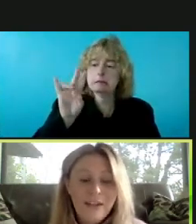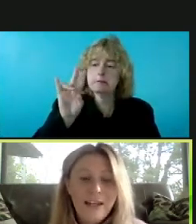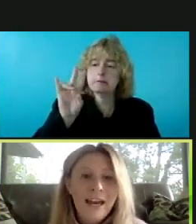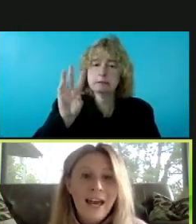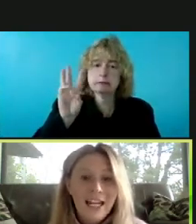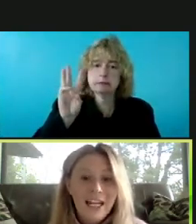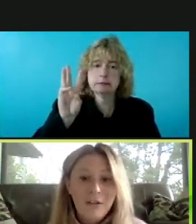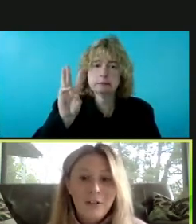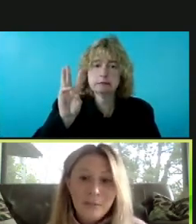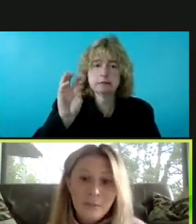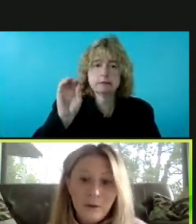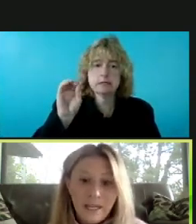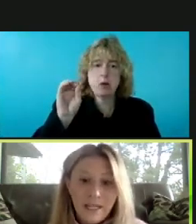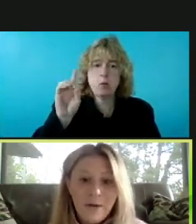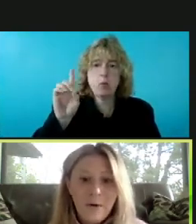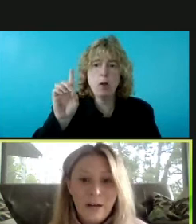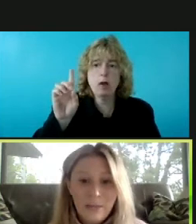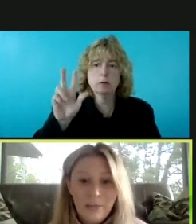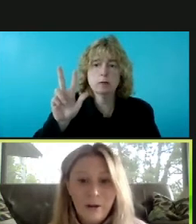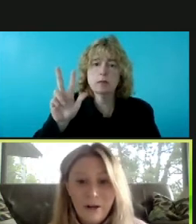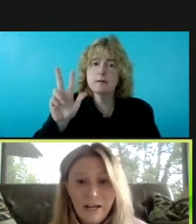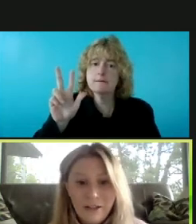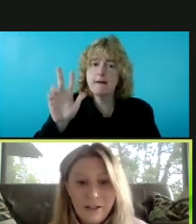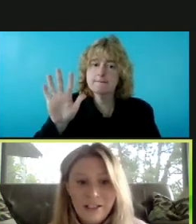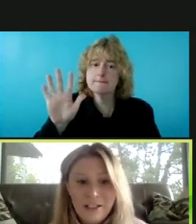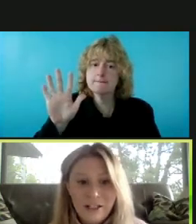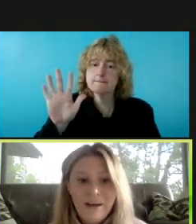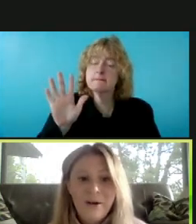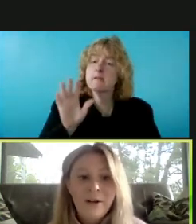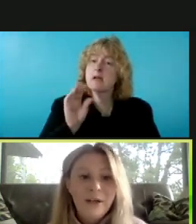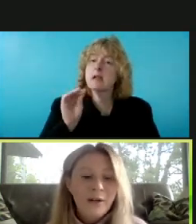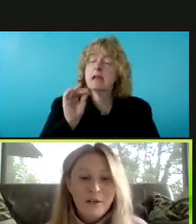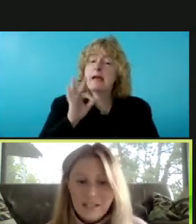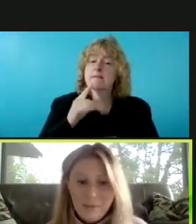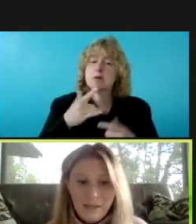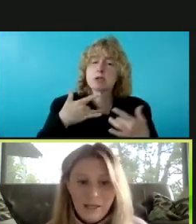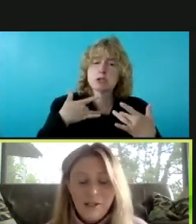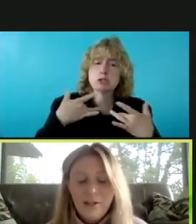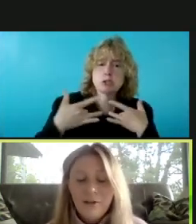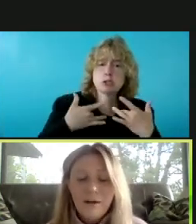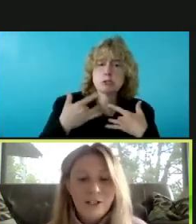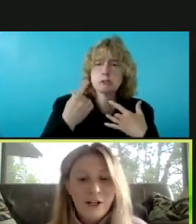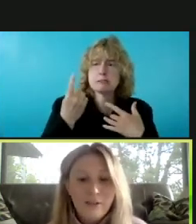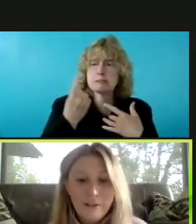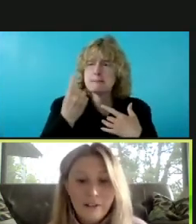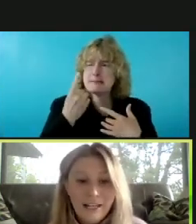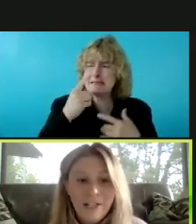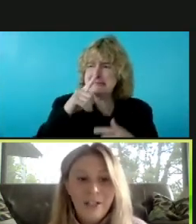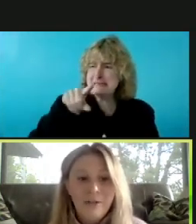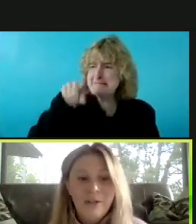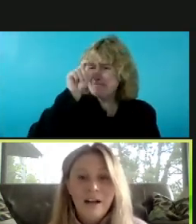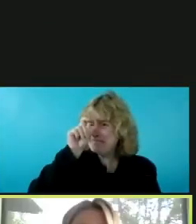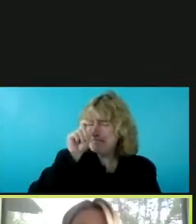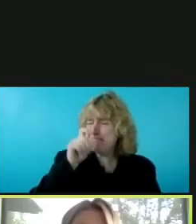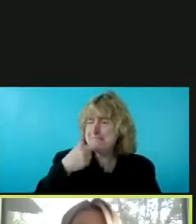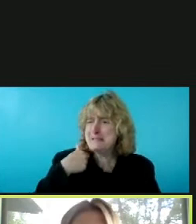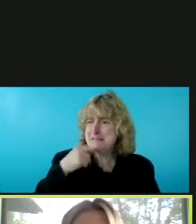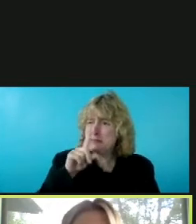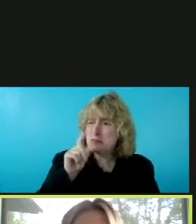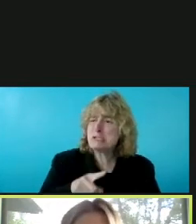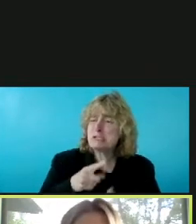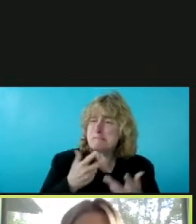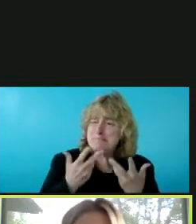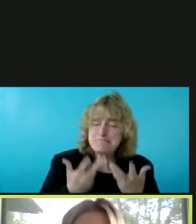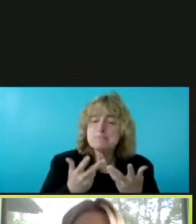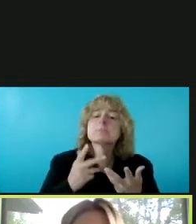313-876-0135. And if you're an employee or an employer and you're concerned about something, if you have a question COVID related, you can always reach out